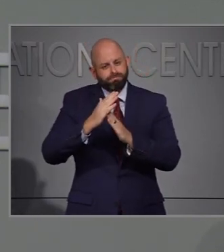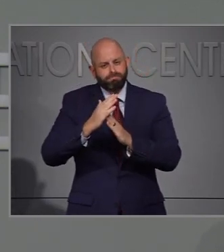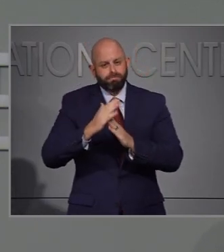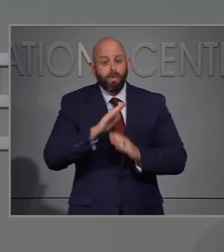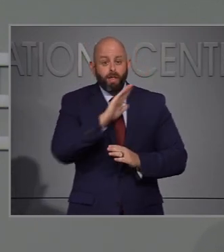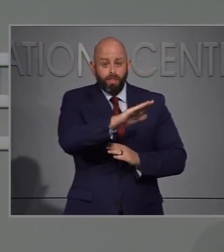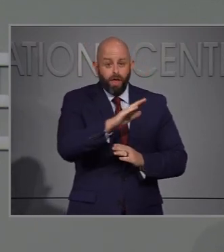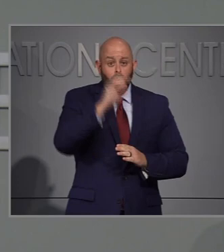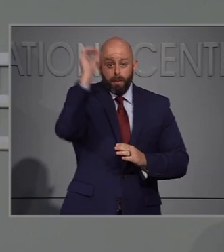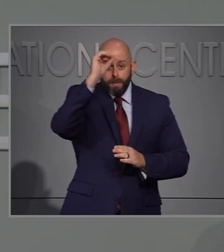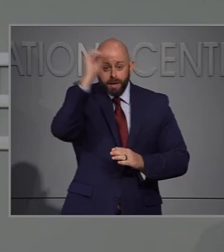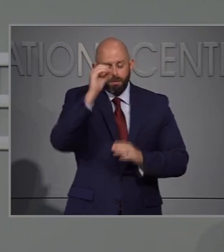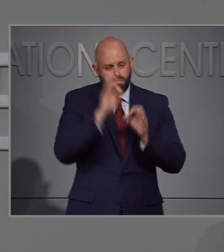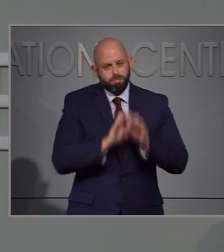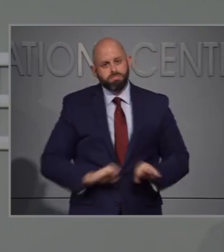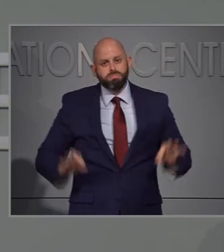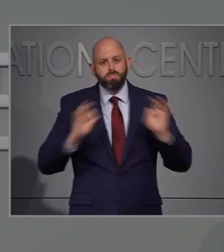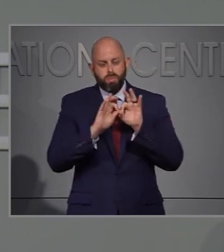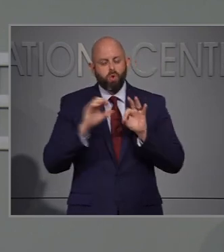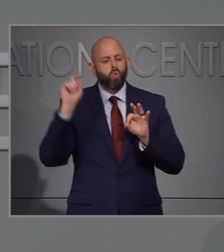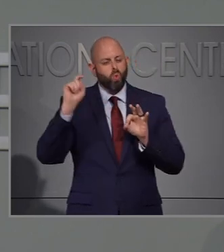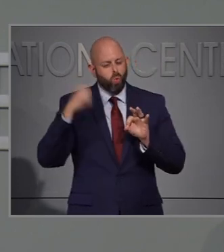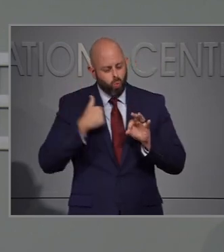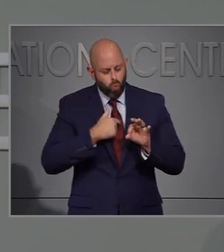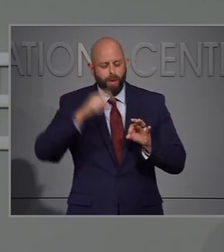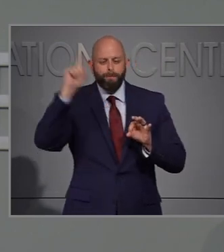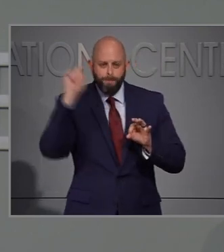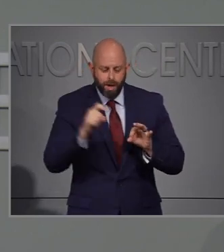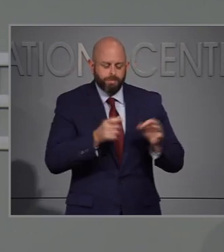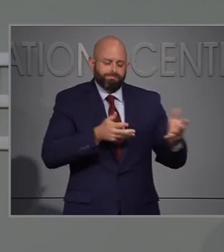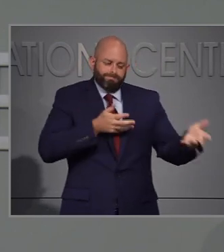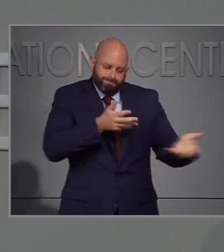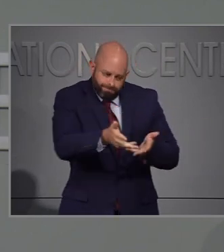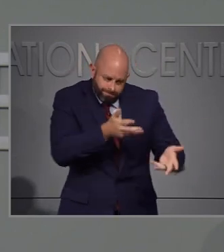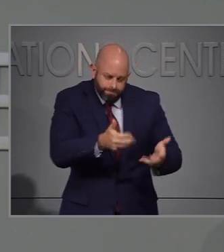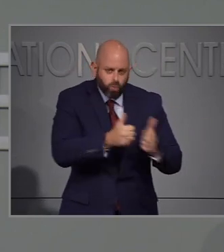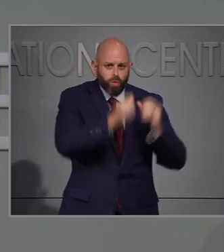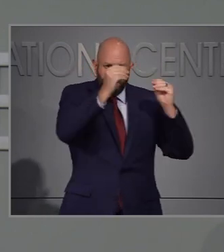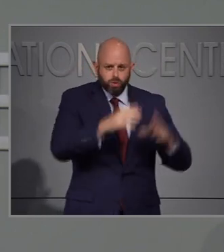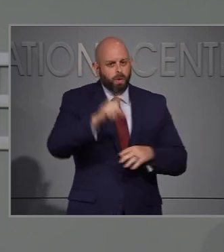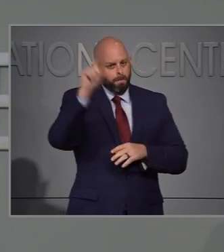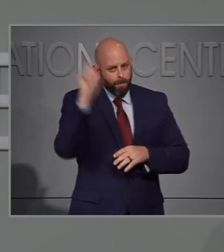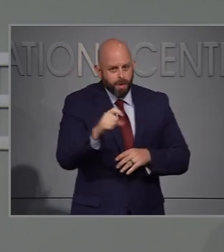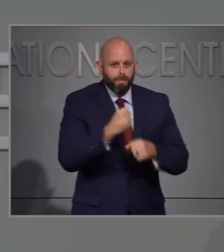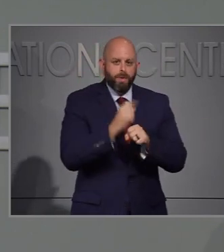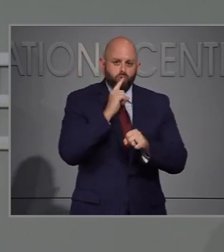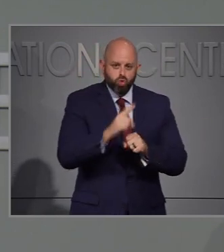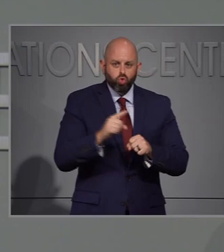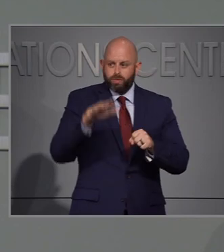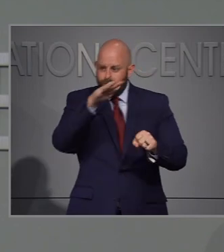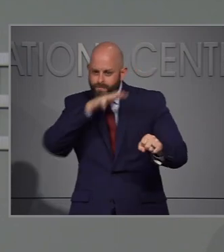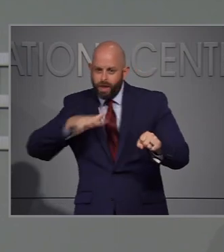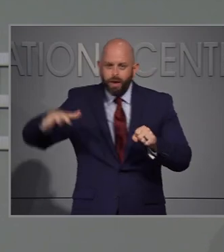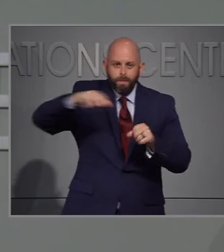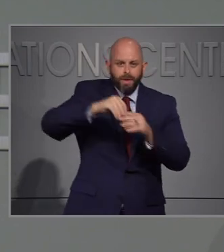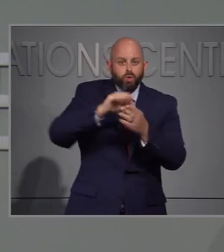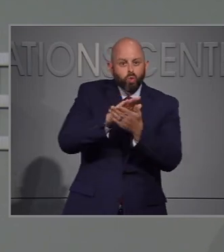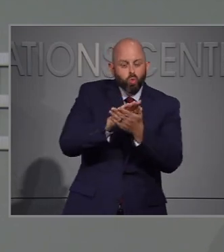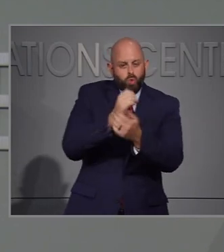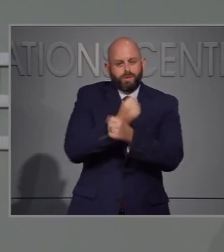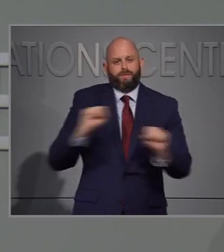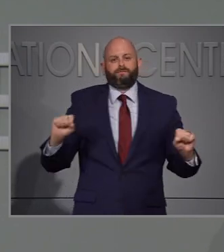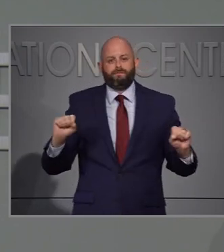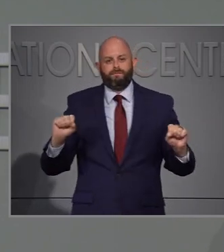input and leadership in the process is essential to moving forward and creating a safe school environment.